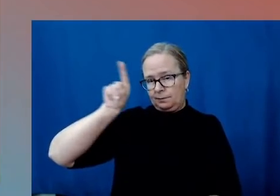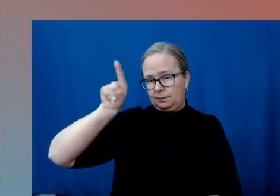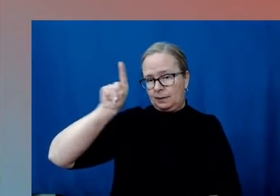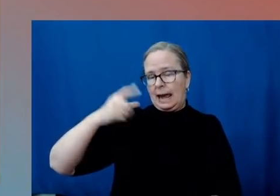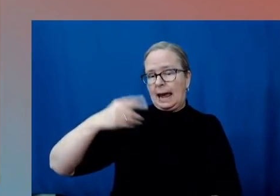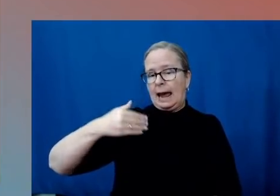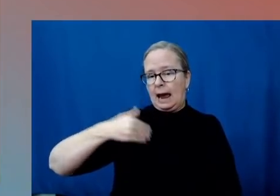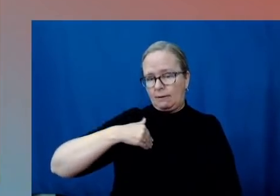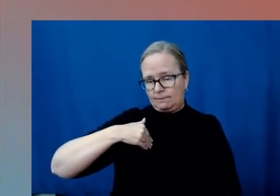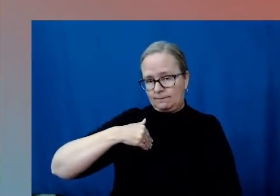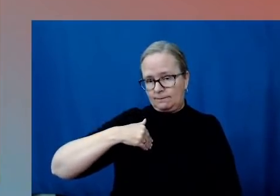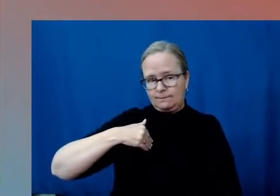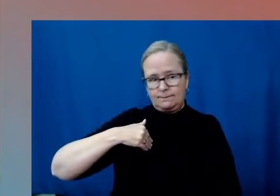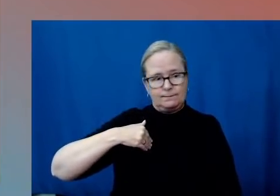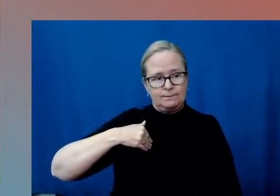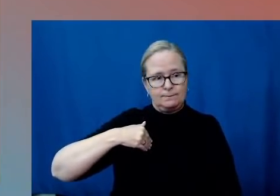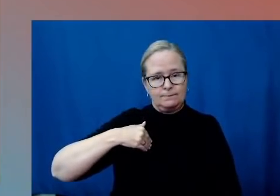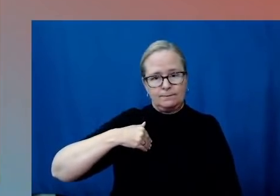the